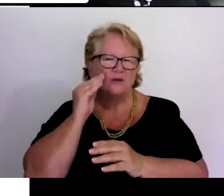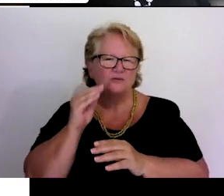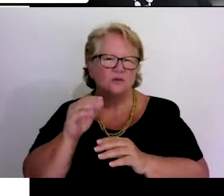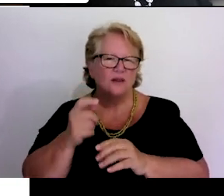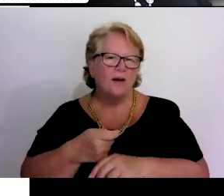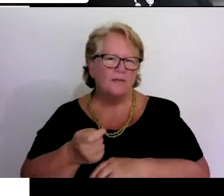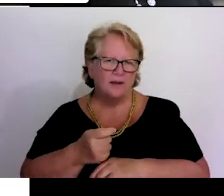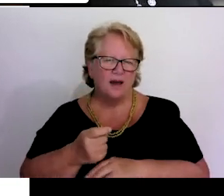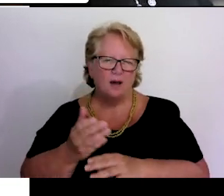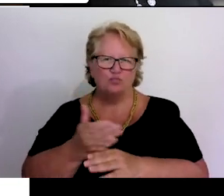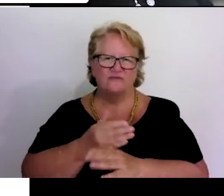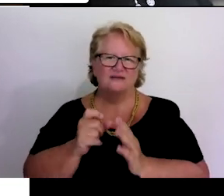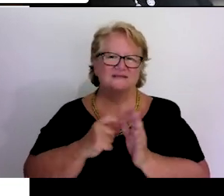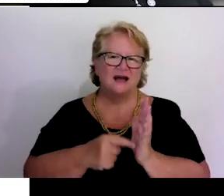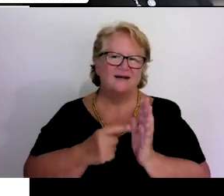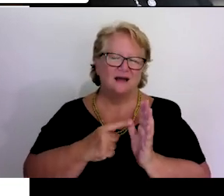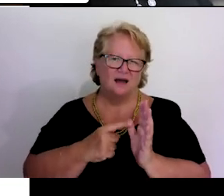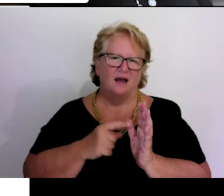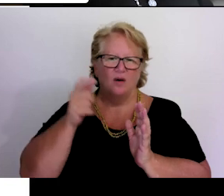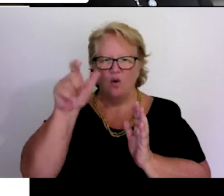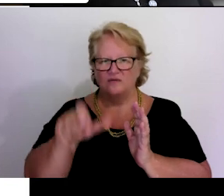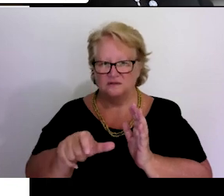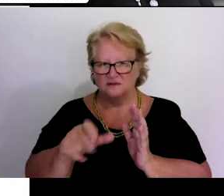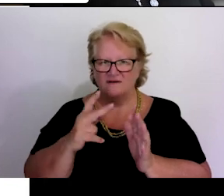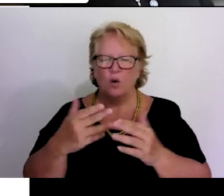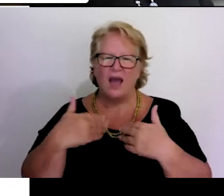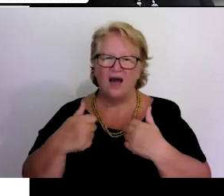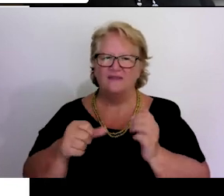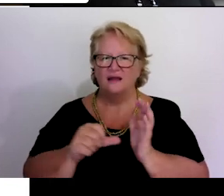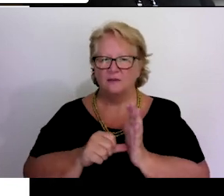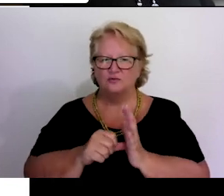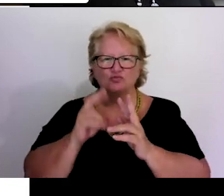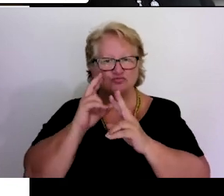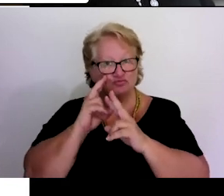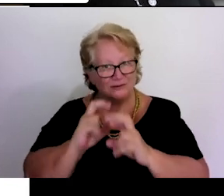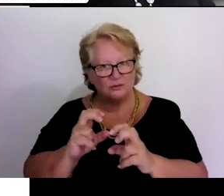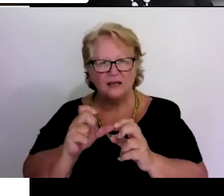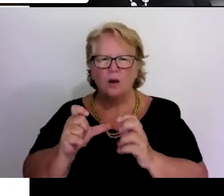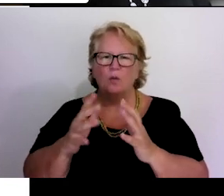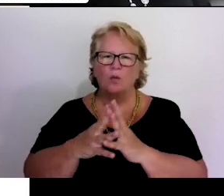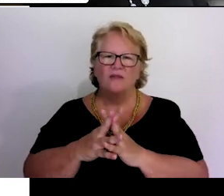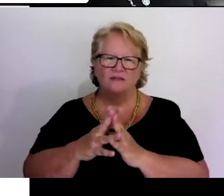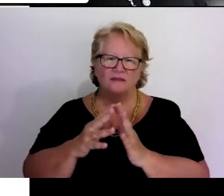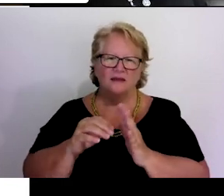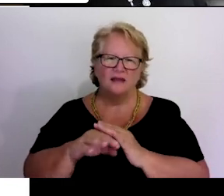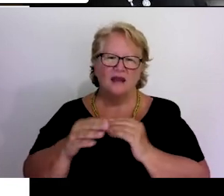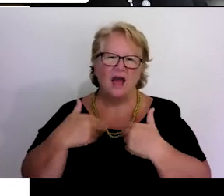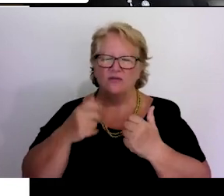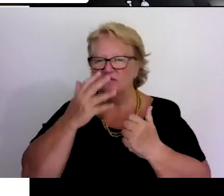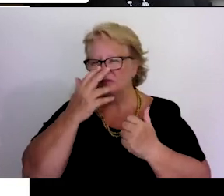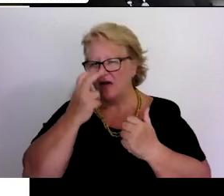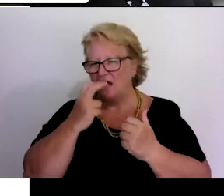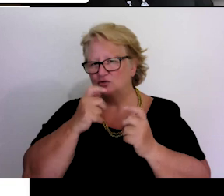Data Officer and First Assistant Secretary for the Health Economics and Research Division at the Commonwealth Department of Health and Aged